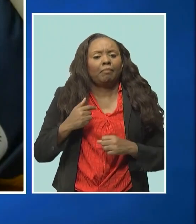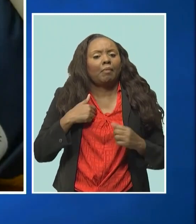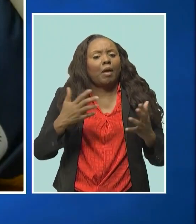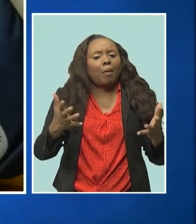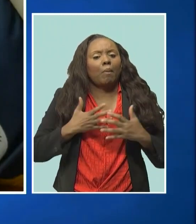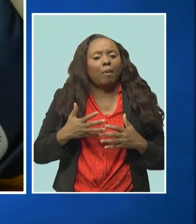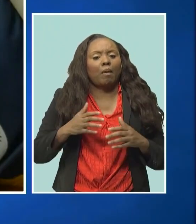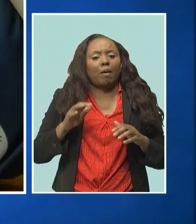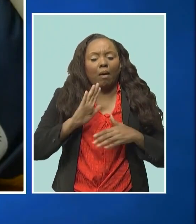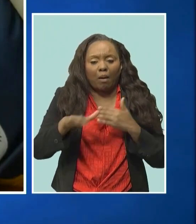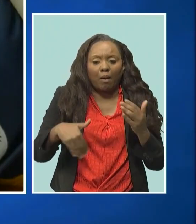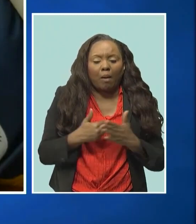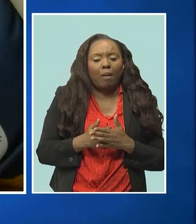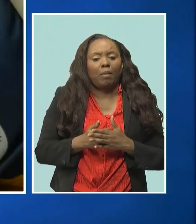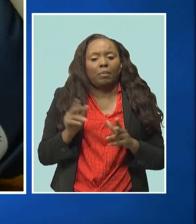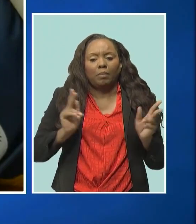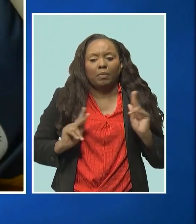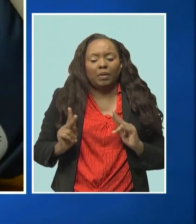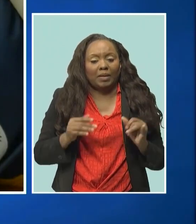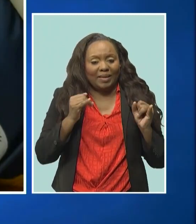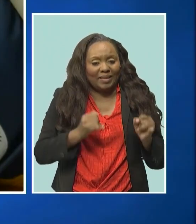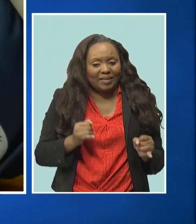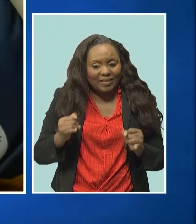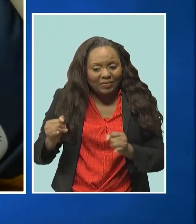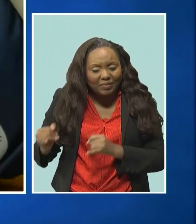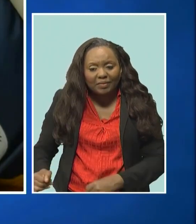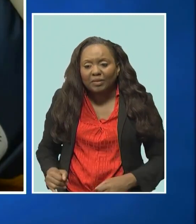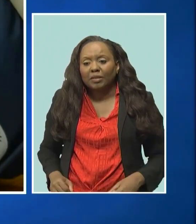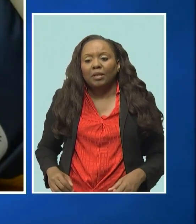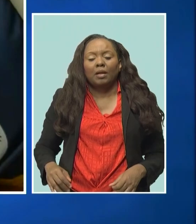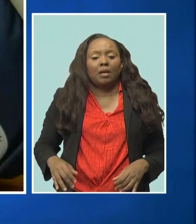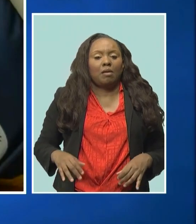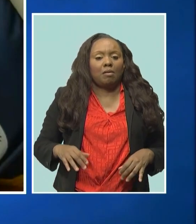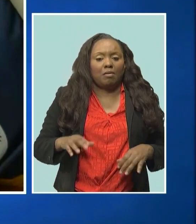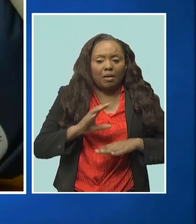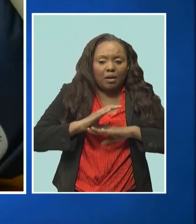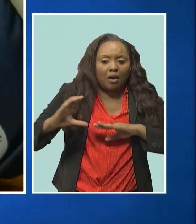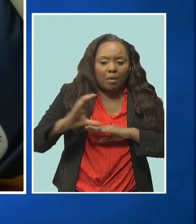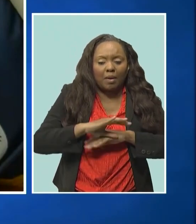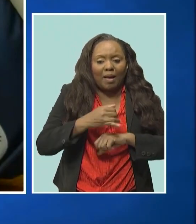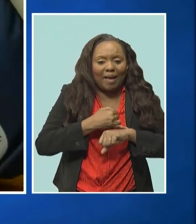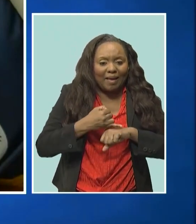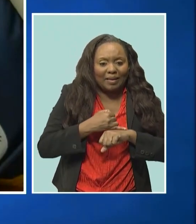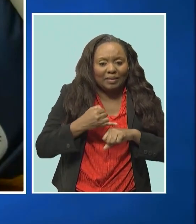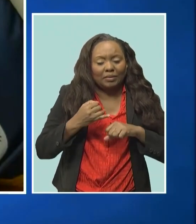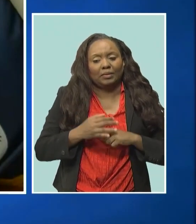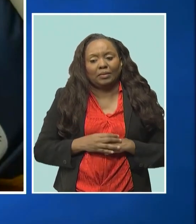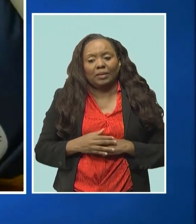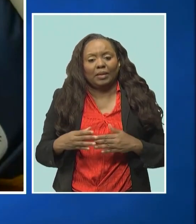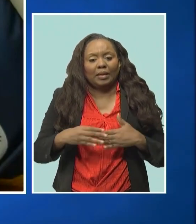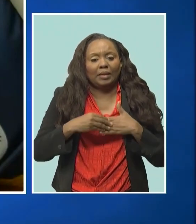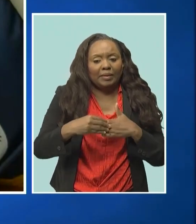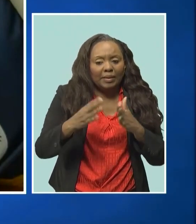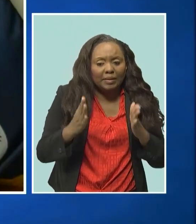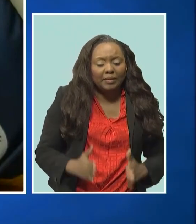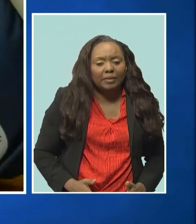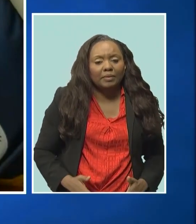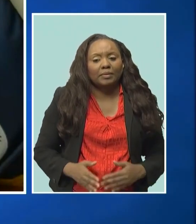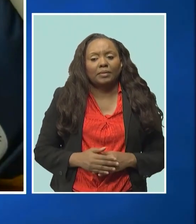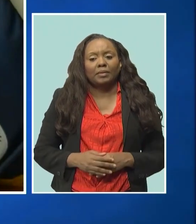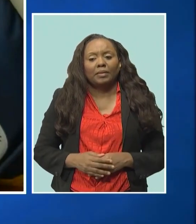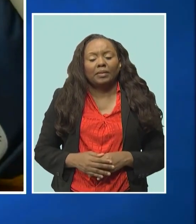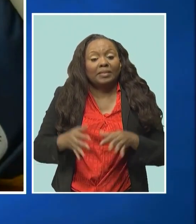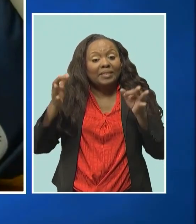as individual, as regional destinations, as leaders and decision makers, and as a